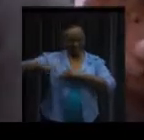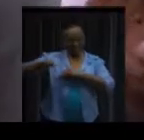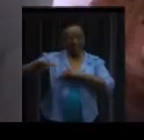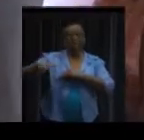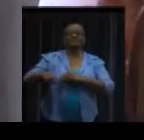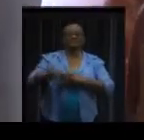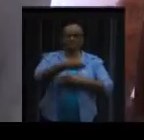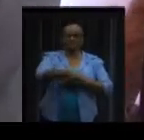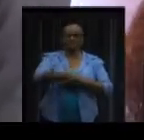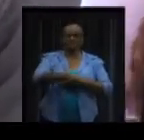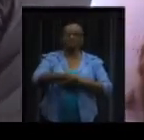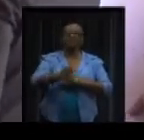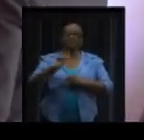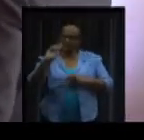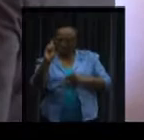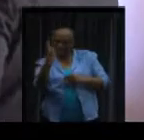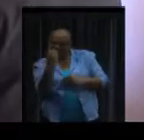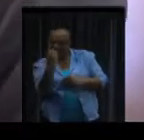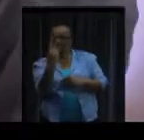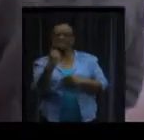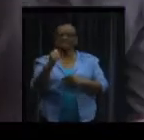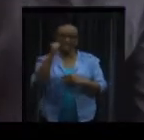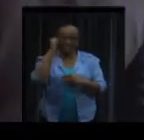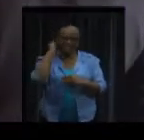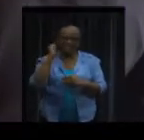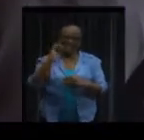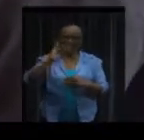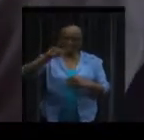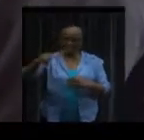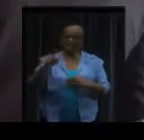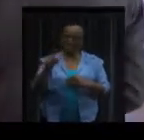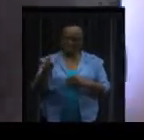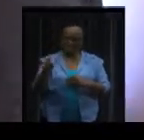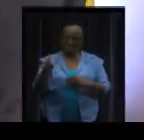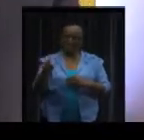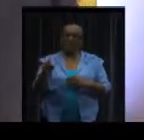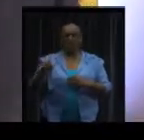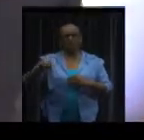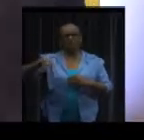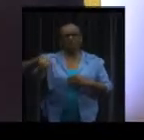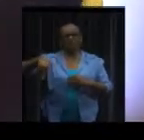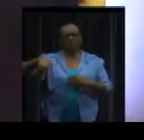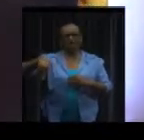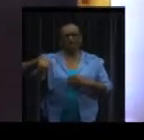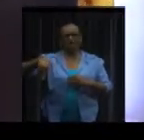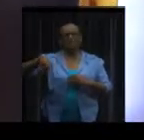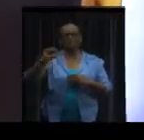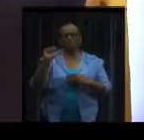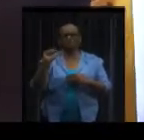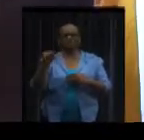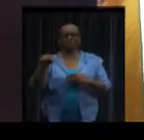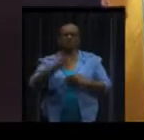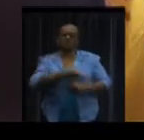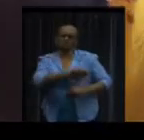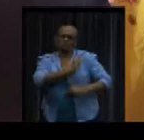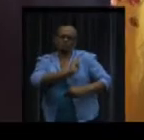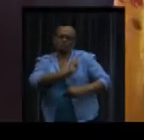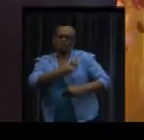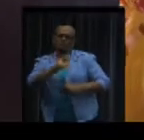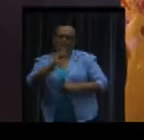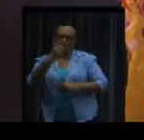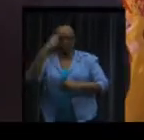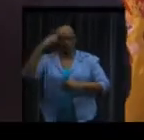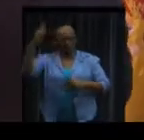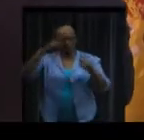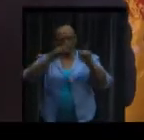countries. Yesterday, Javier Maria Carboyoso Sanchez from Spain was the first